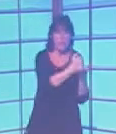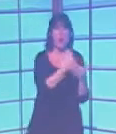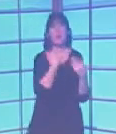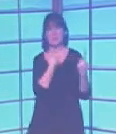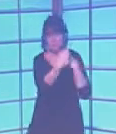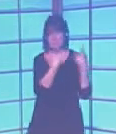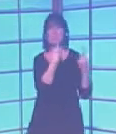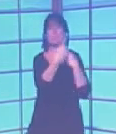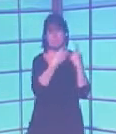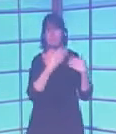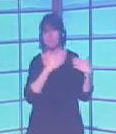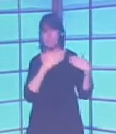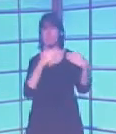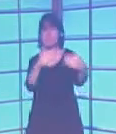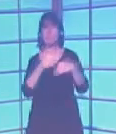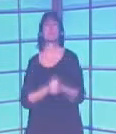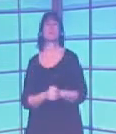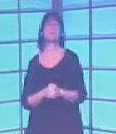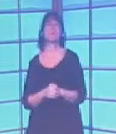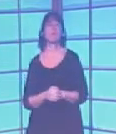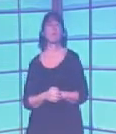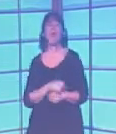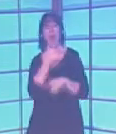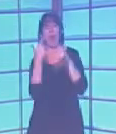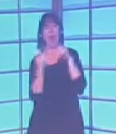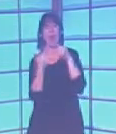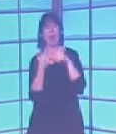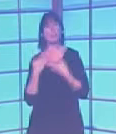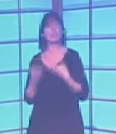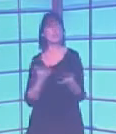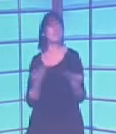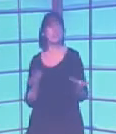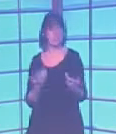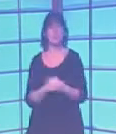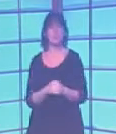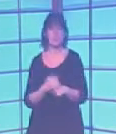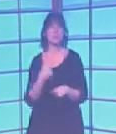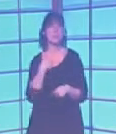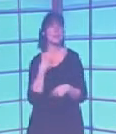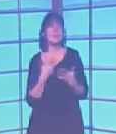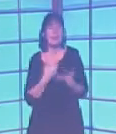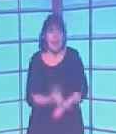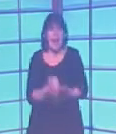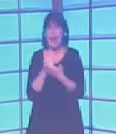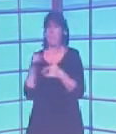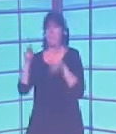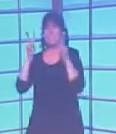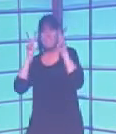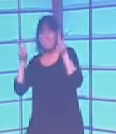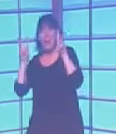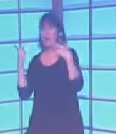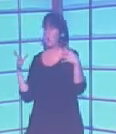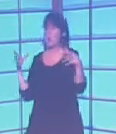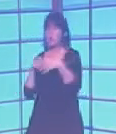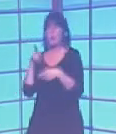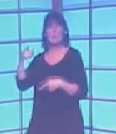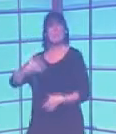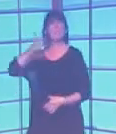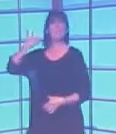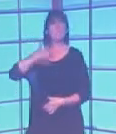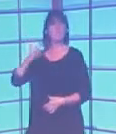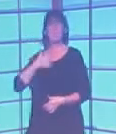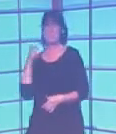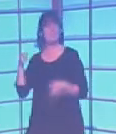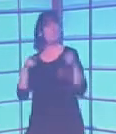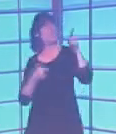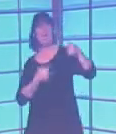Another key service we offer is club mediation. We work with and assist individual fans and fan groups to resolve complaints and queries relating to